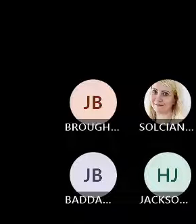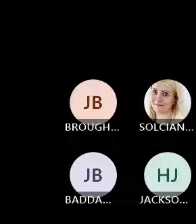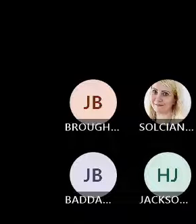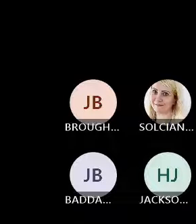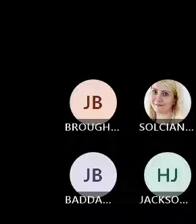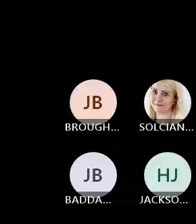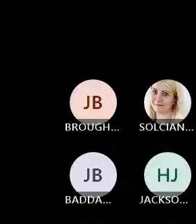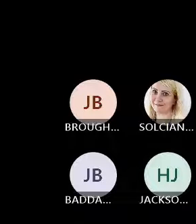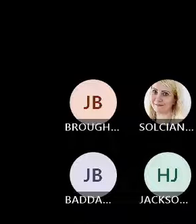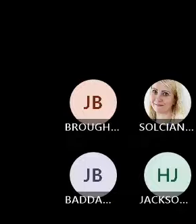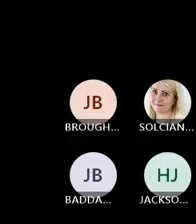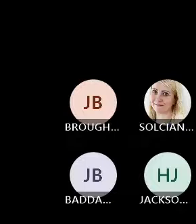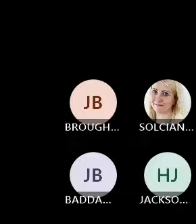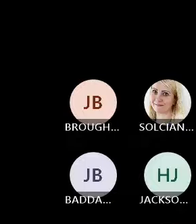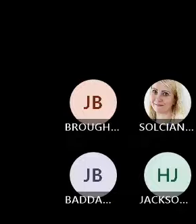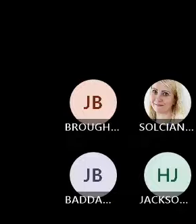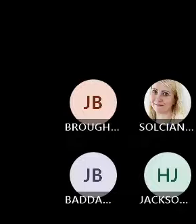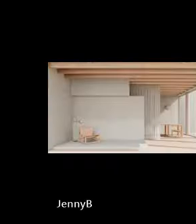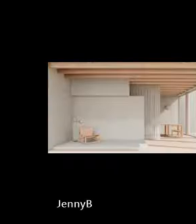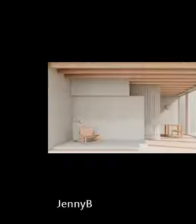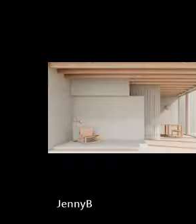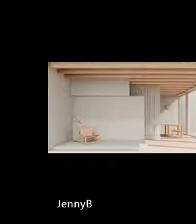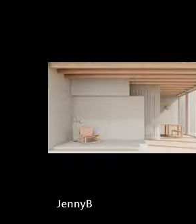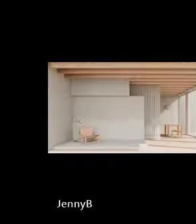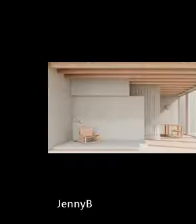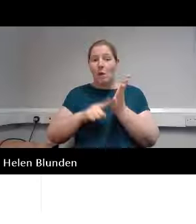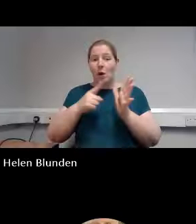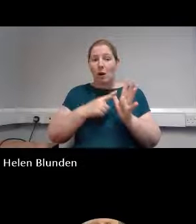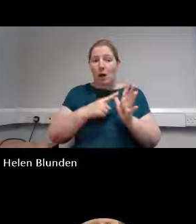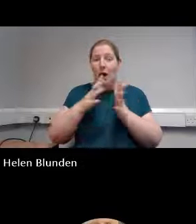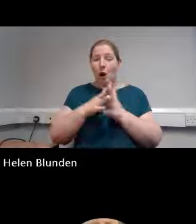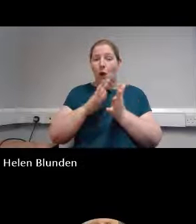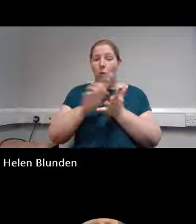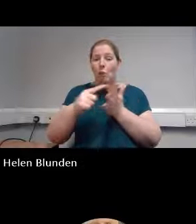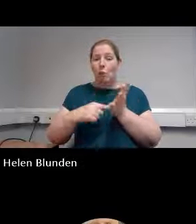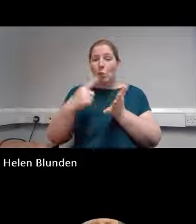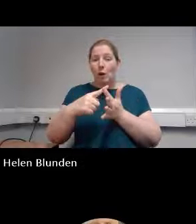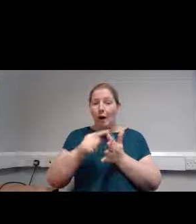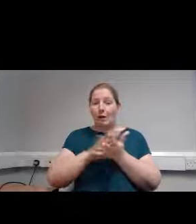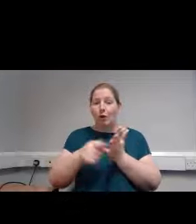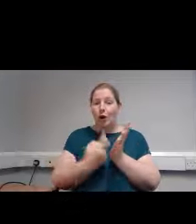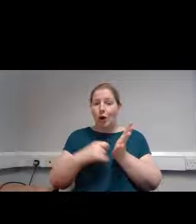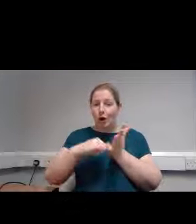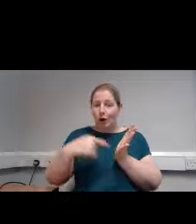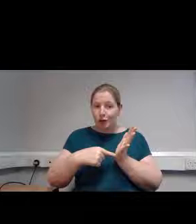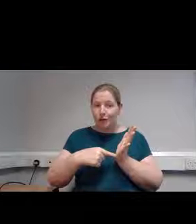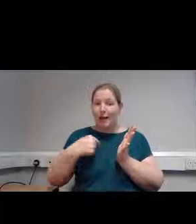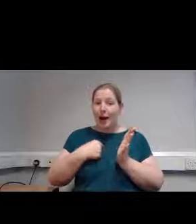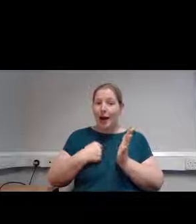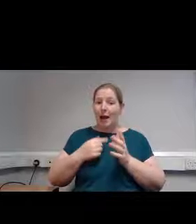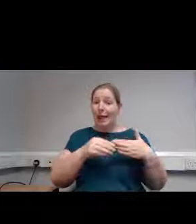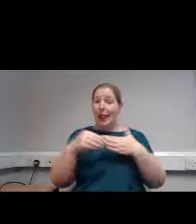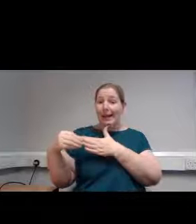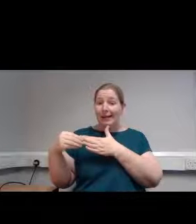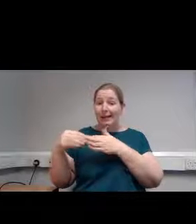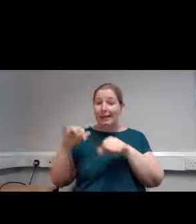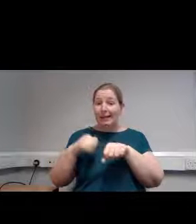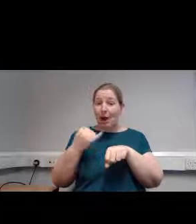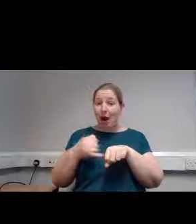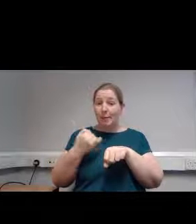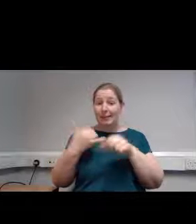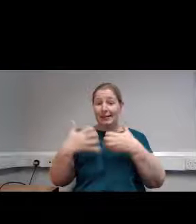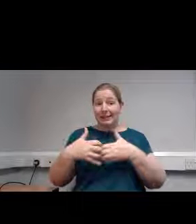Right. Well, hello everybody. I'm Paula Whitehurst and I am one of the lead pharmacy technicians at Derby and Derbyshire ICB. So I'm going to